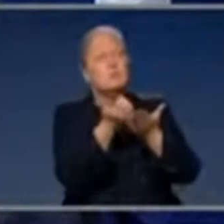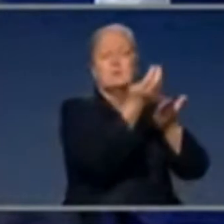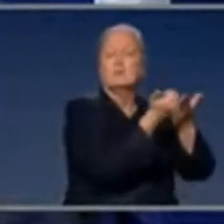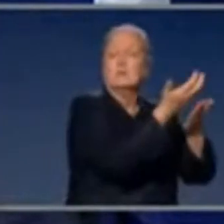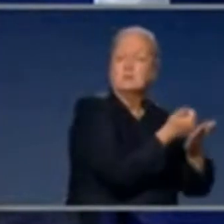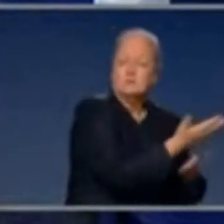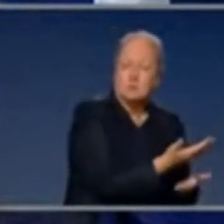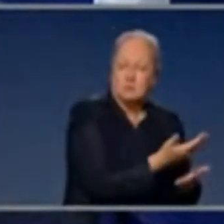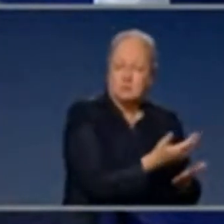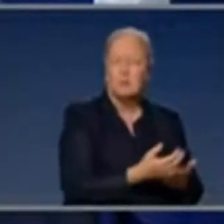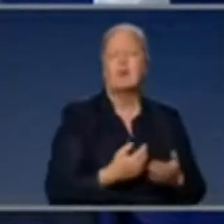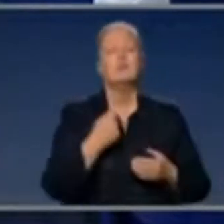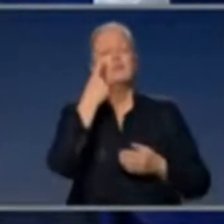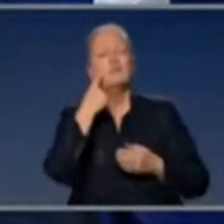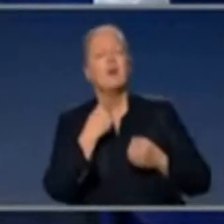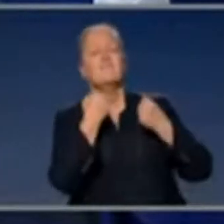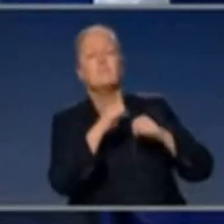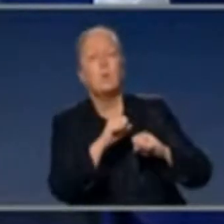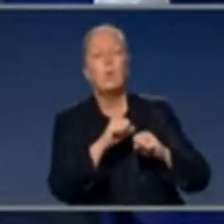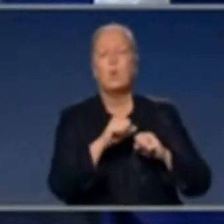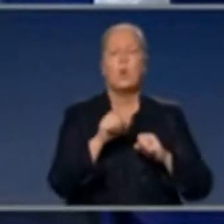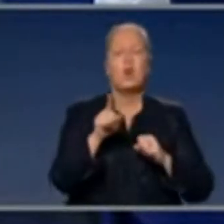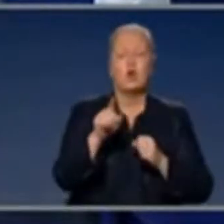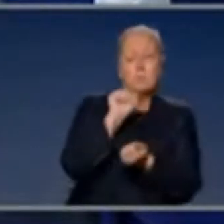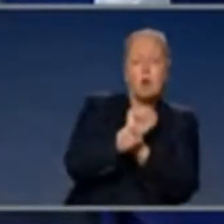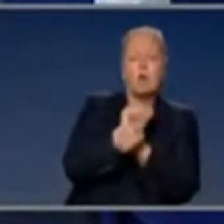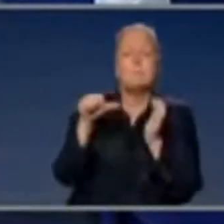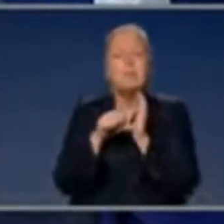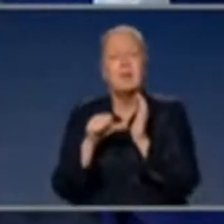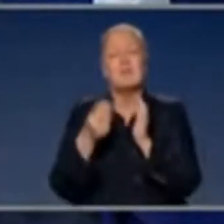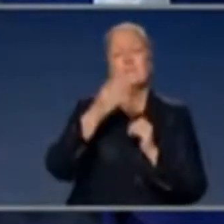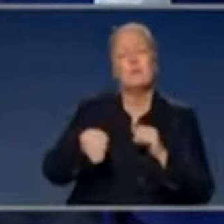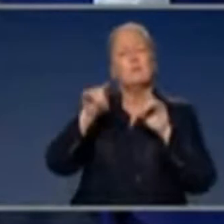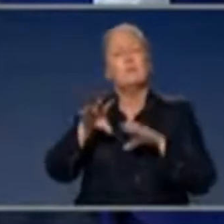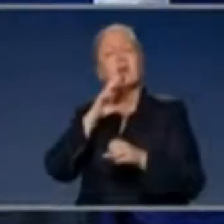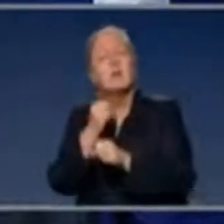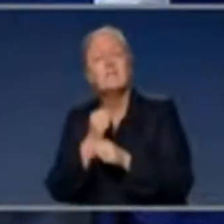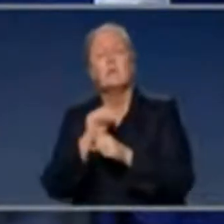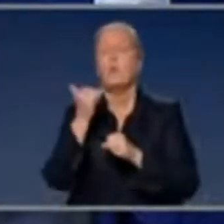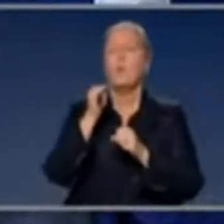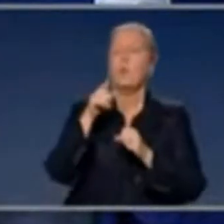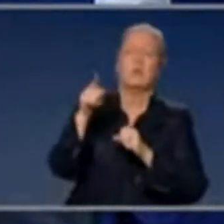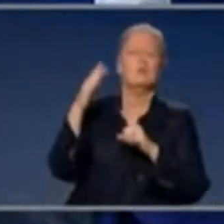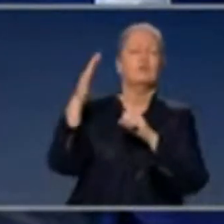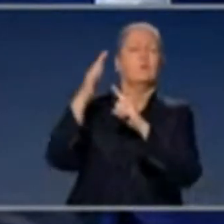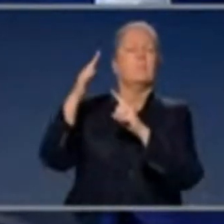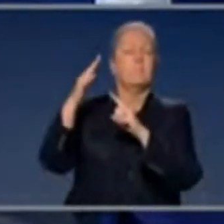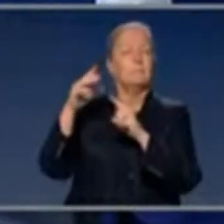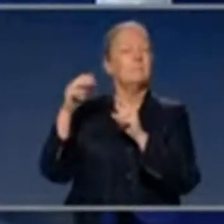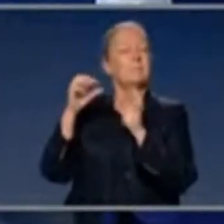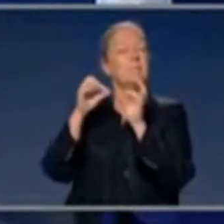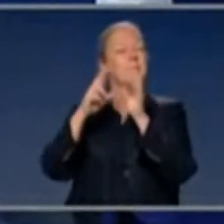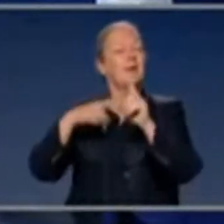low levels for many years to come. And so there is an opportunity for them to do that. But the expenditure, of course, needs